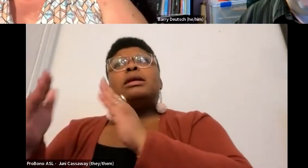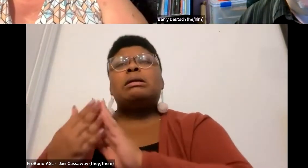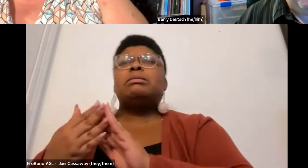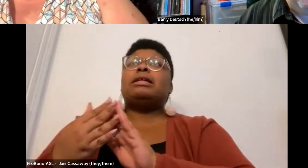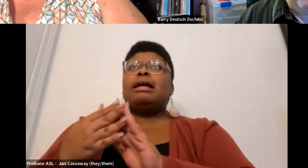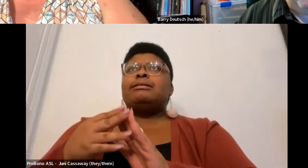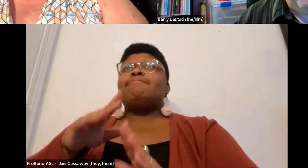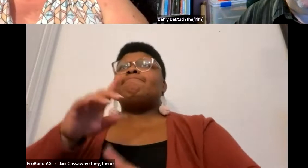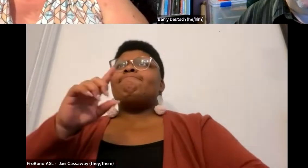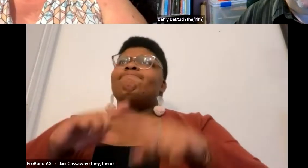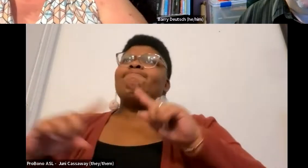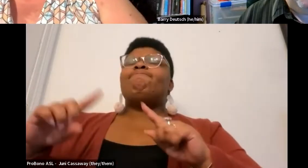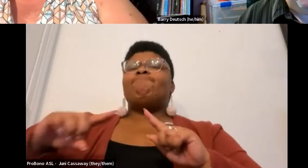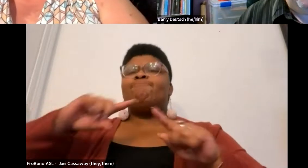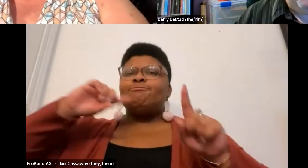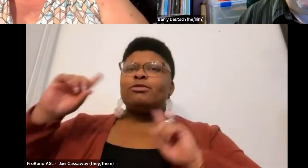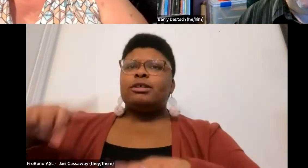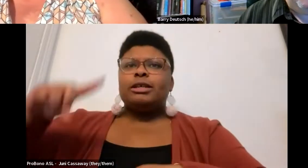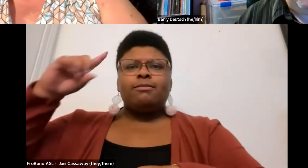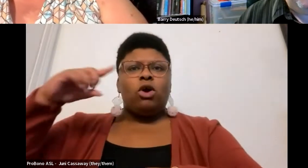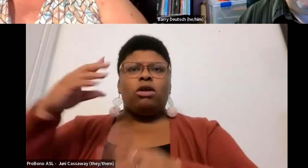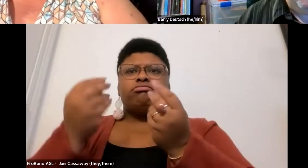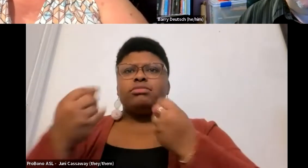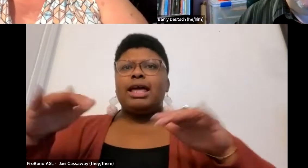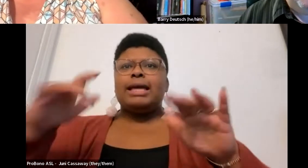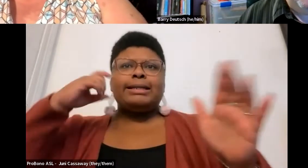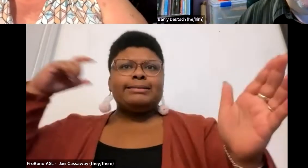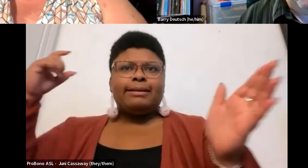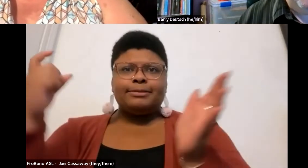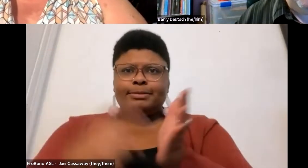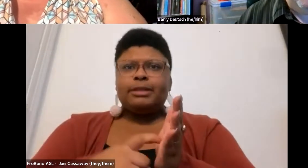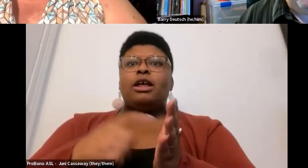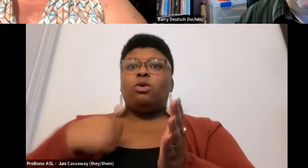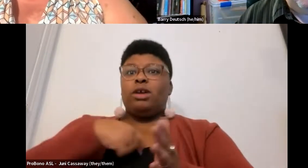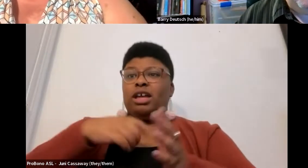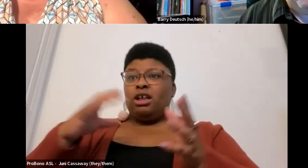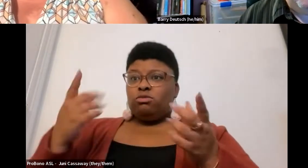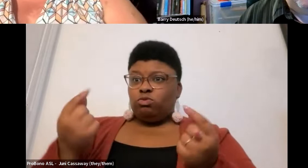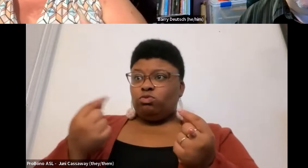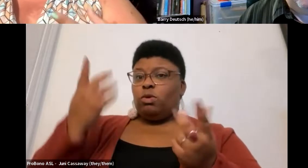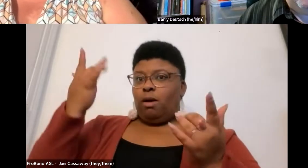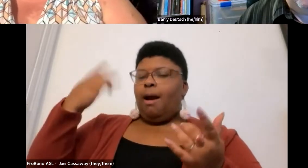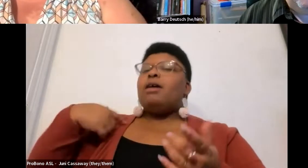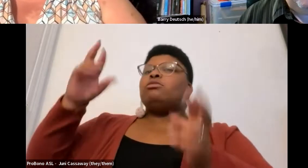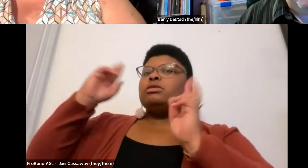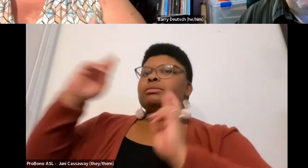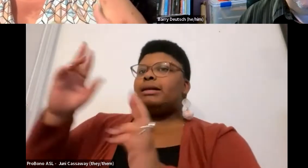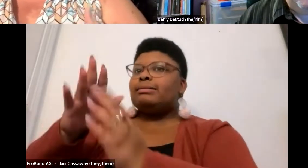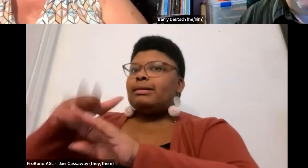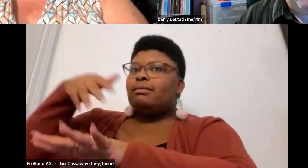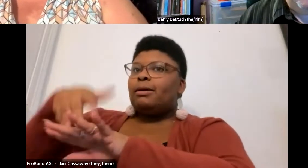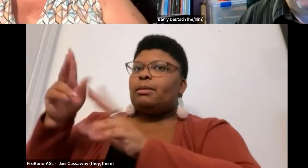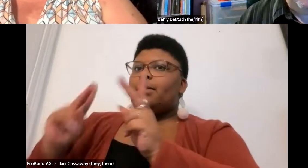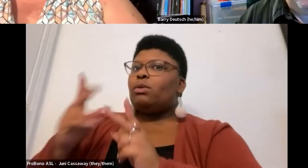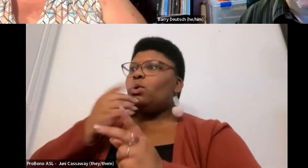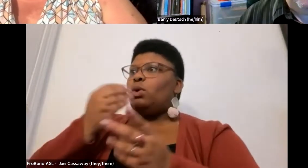reaction to doing land acknowledgements, which we do as a form of respect for the Indigenous folks whose land we're on, but that some people